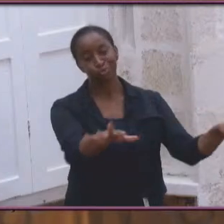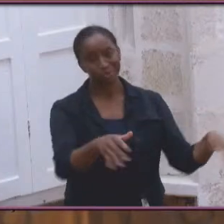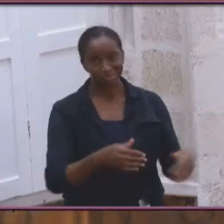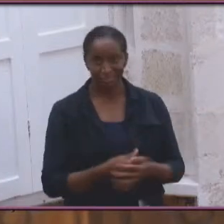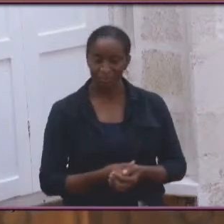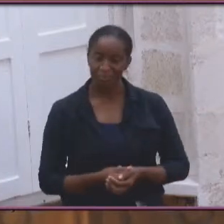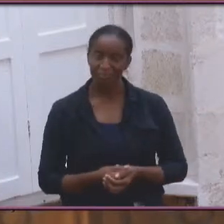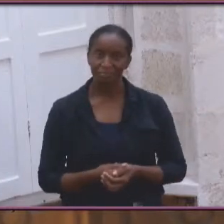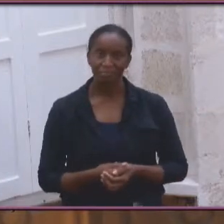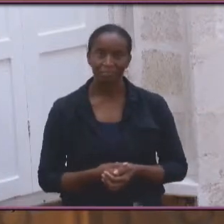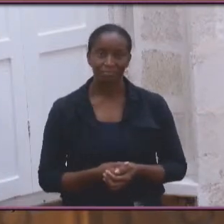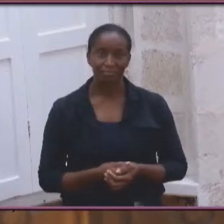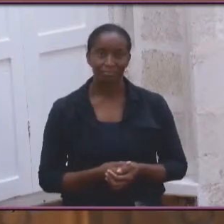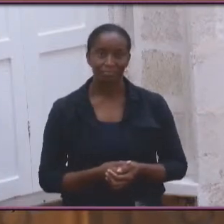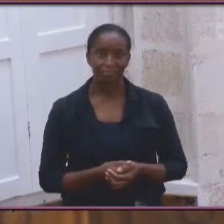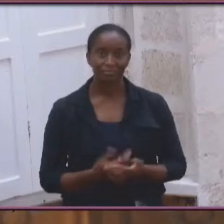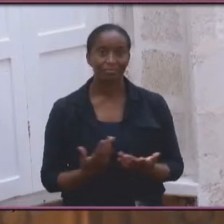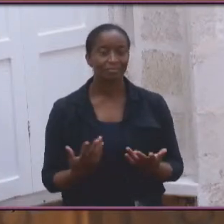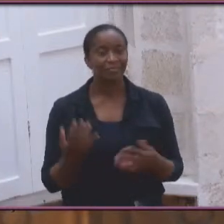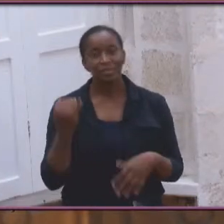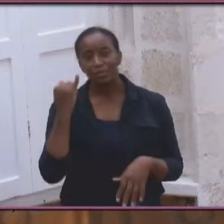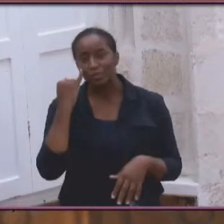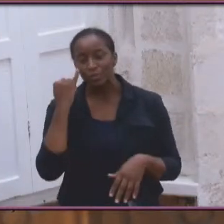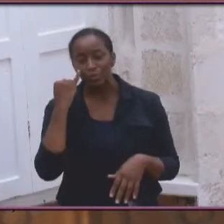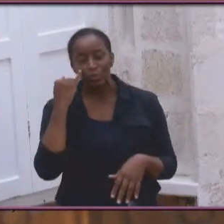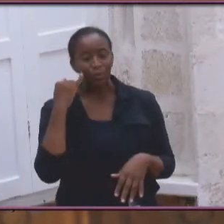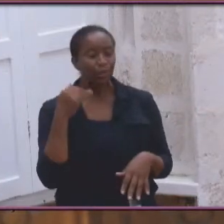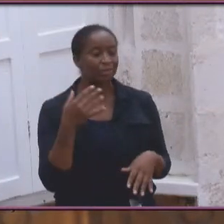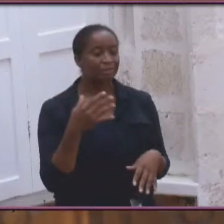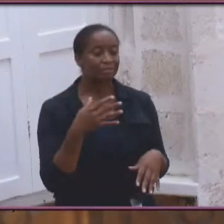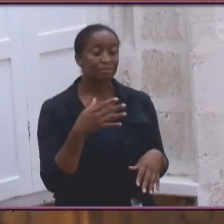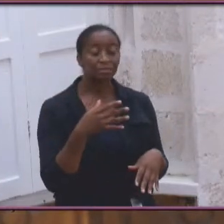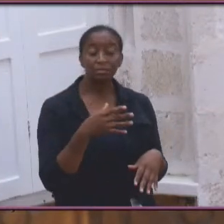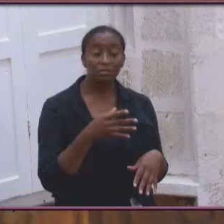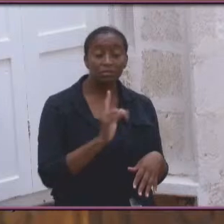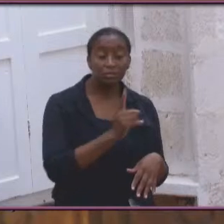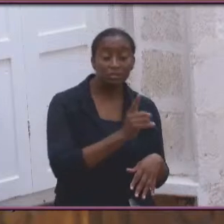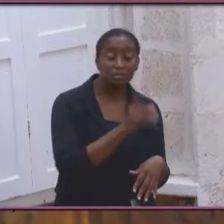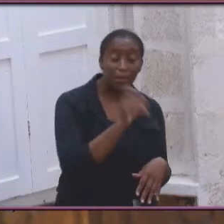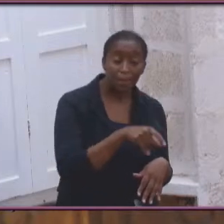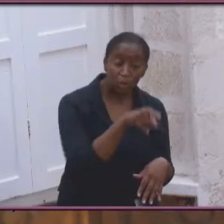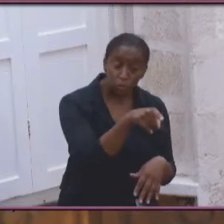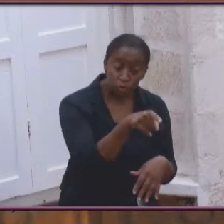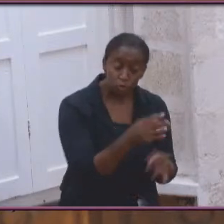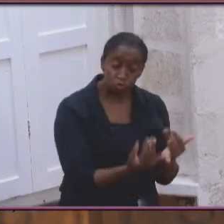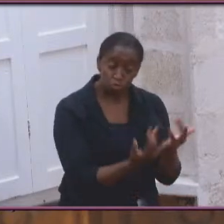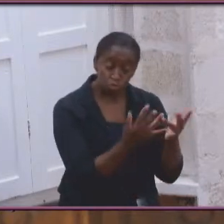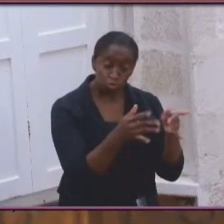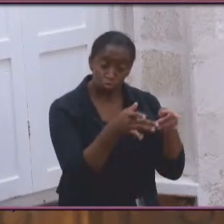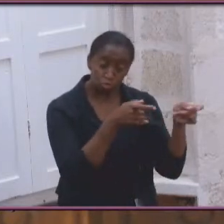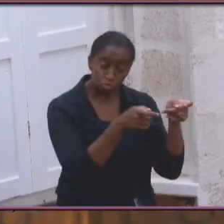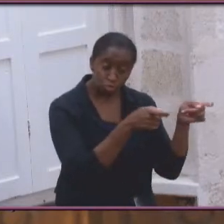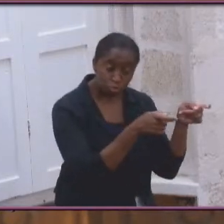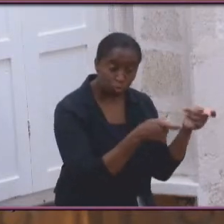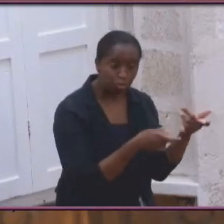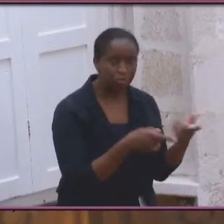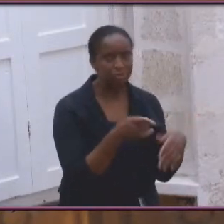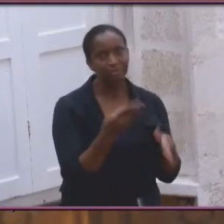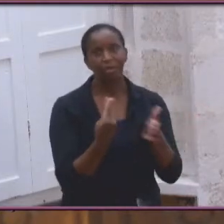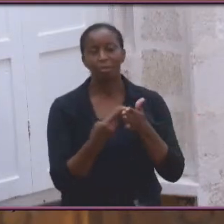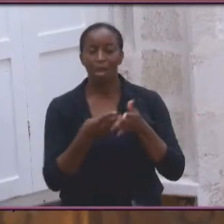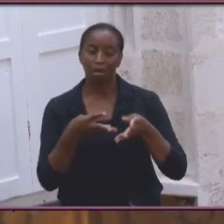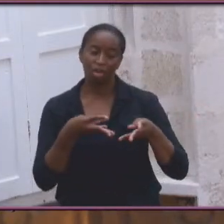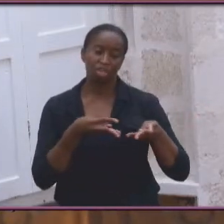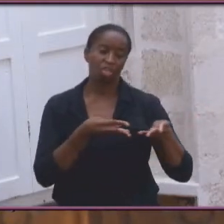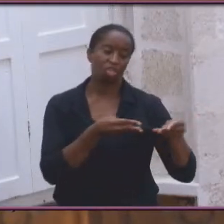they're trying to manage it, that they might spend more money and use more laborers in trying to get rid of cowage